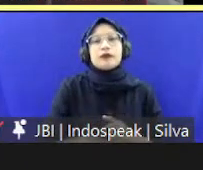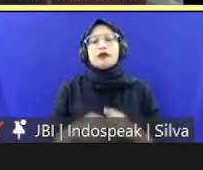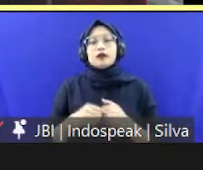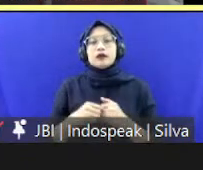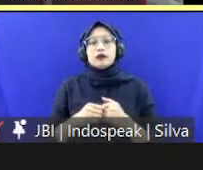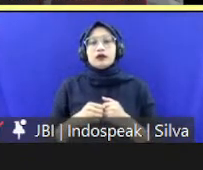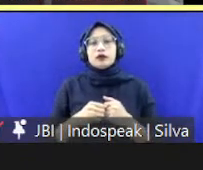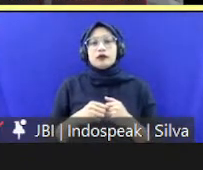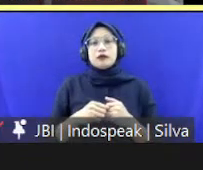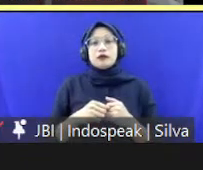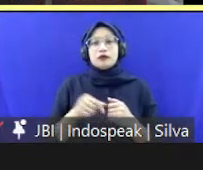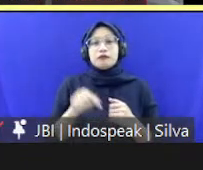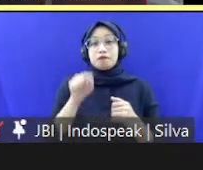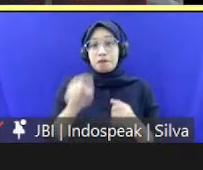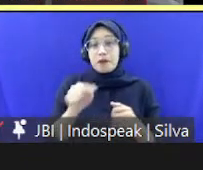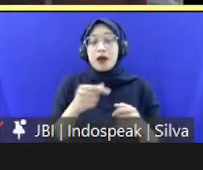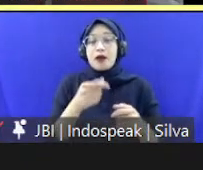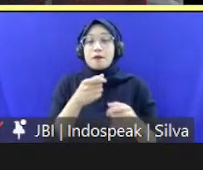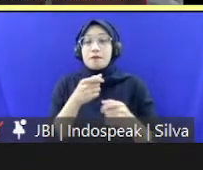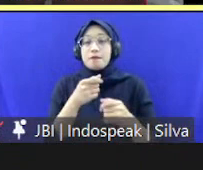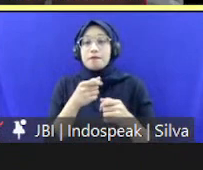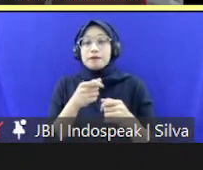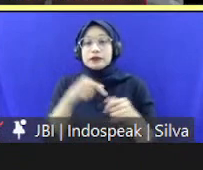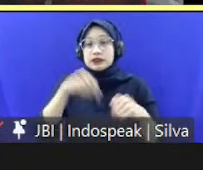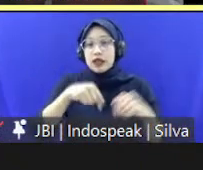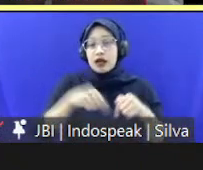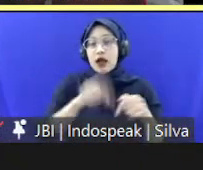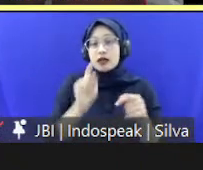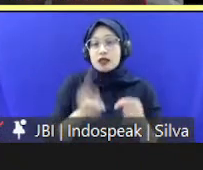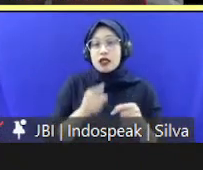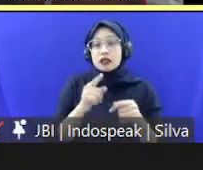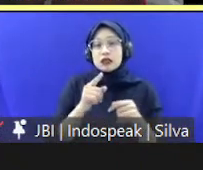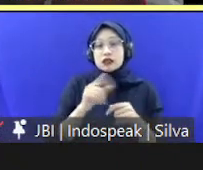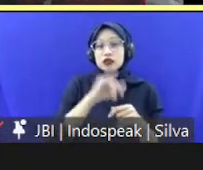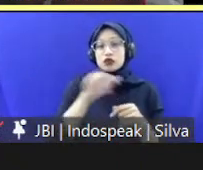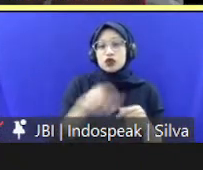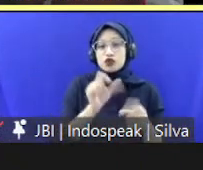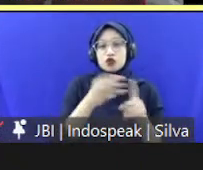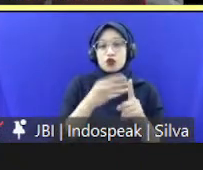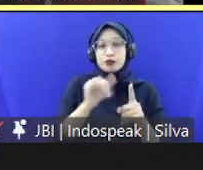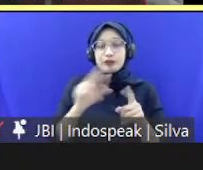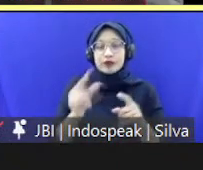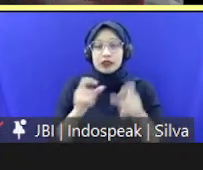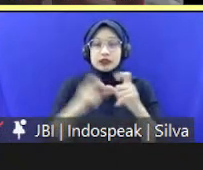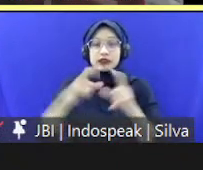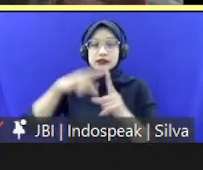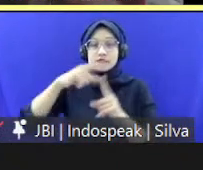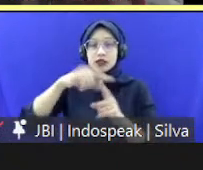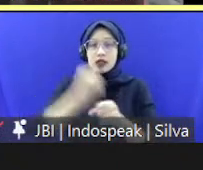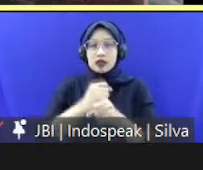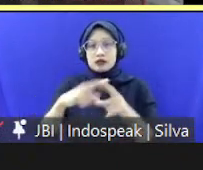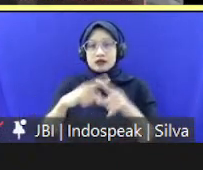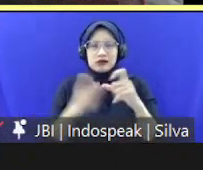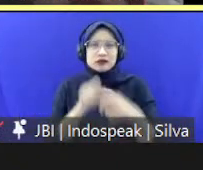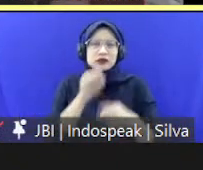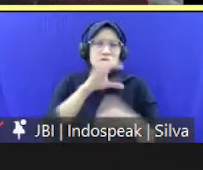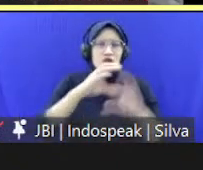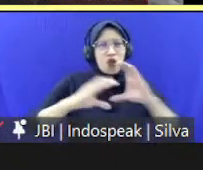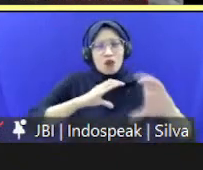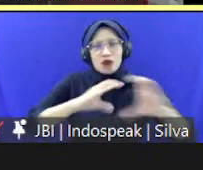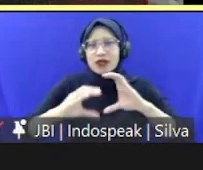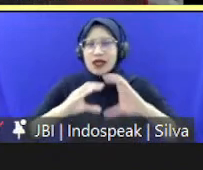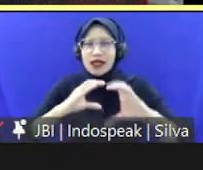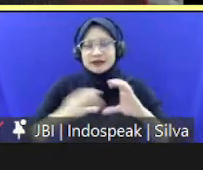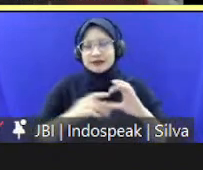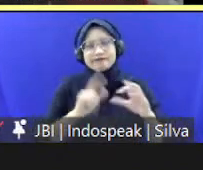And then we've got the Jubir Satgas as well. So, there are so